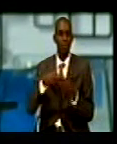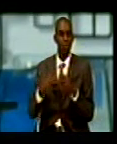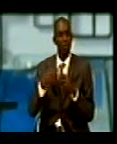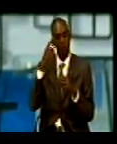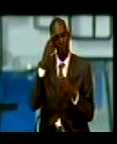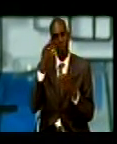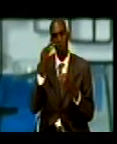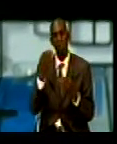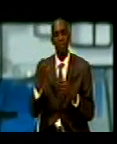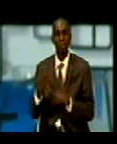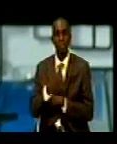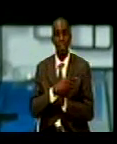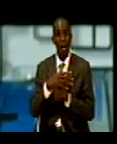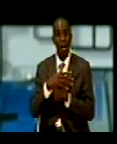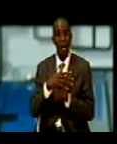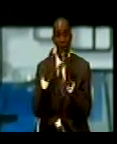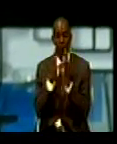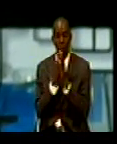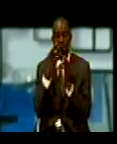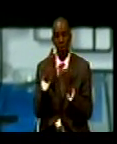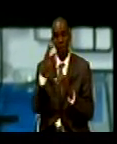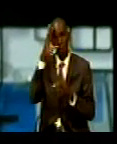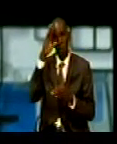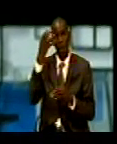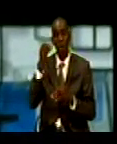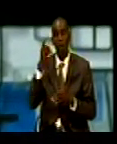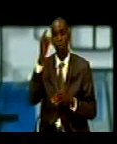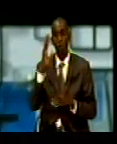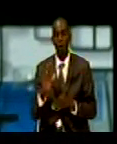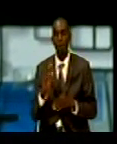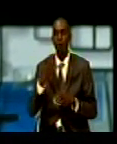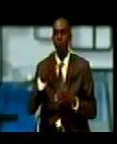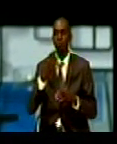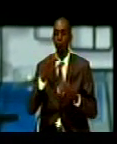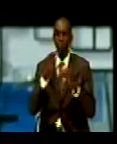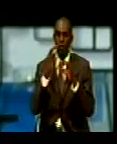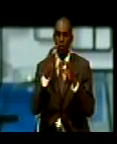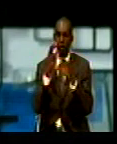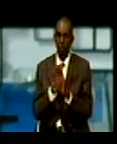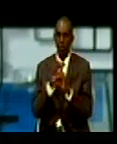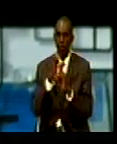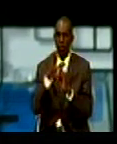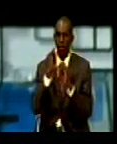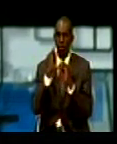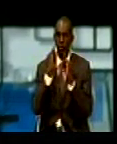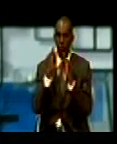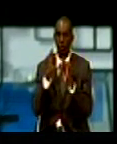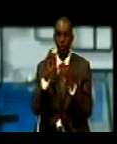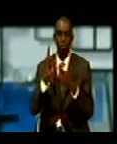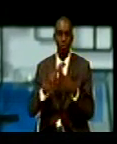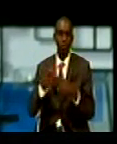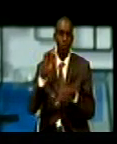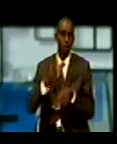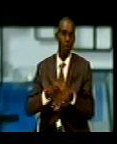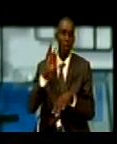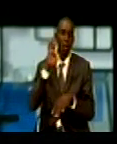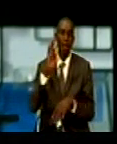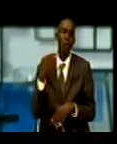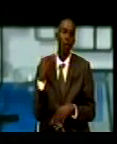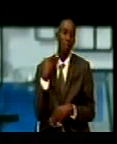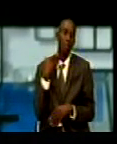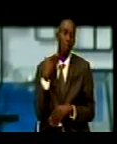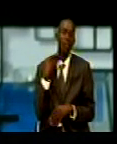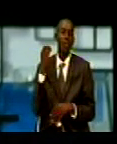man of God and instruction to lay hands on where there were problems, it says she felt